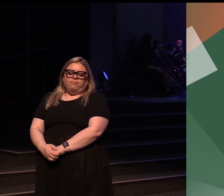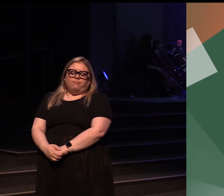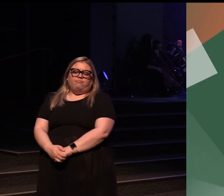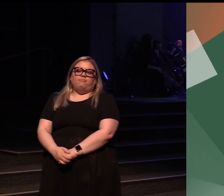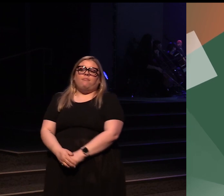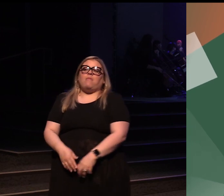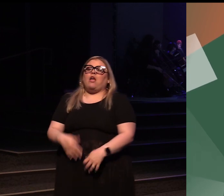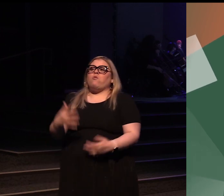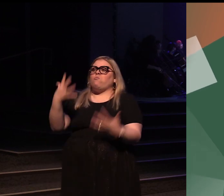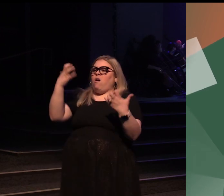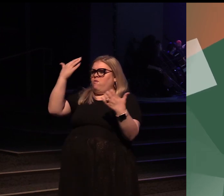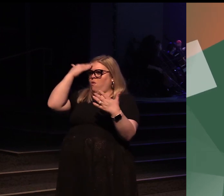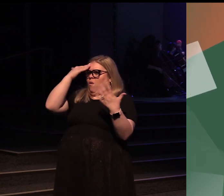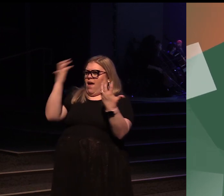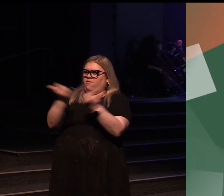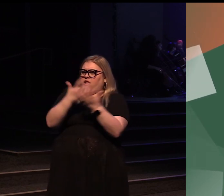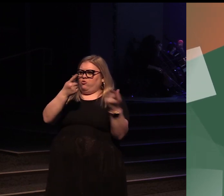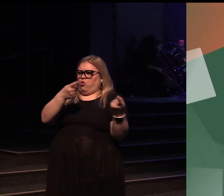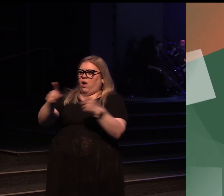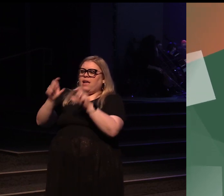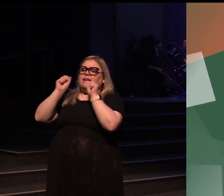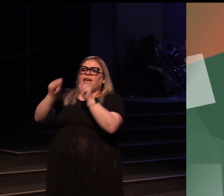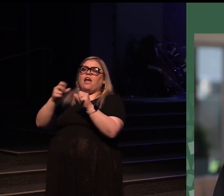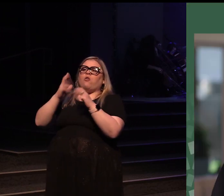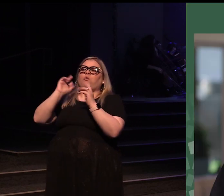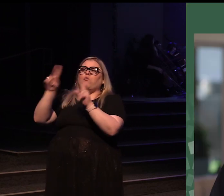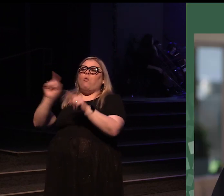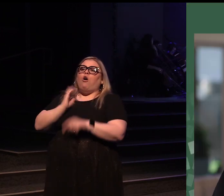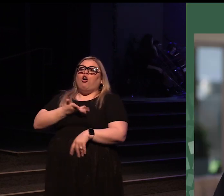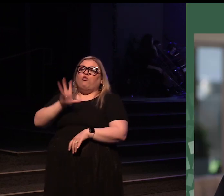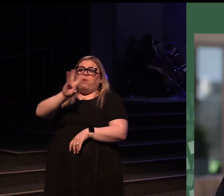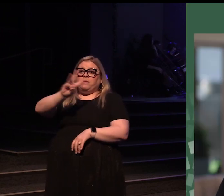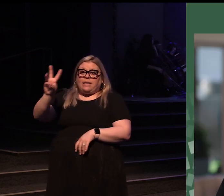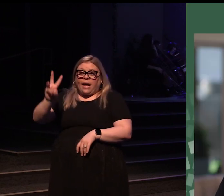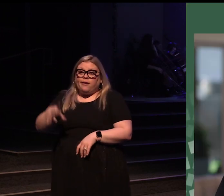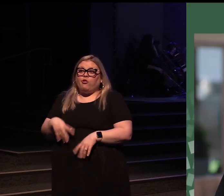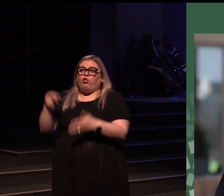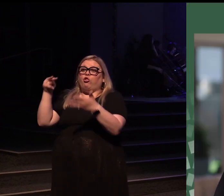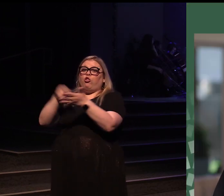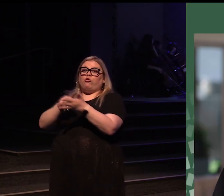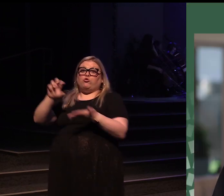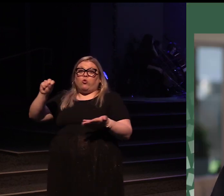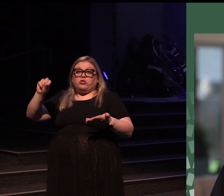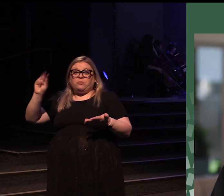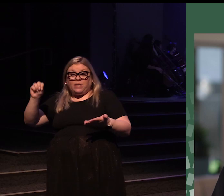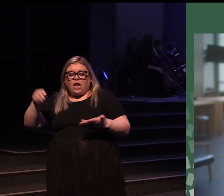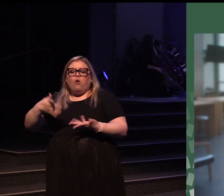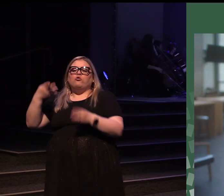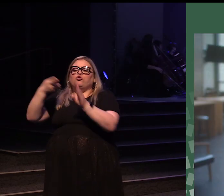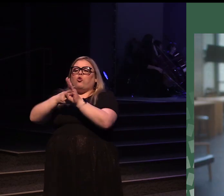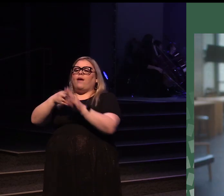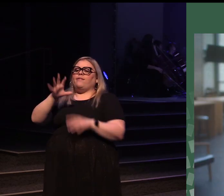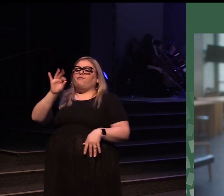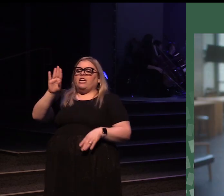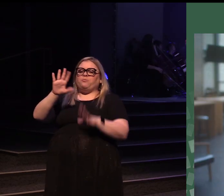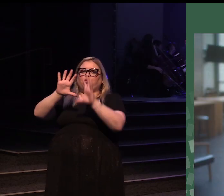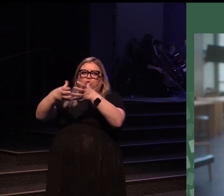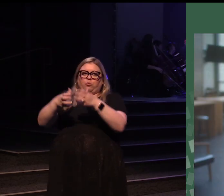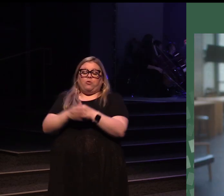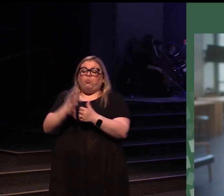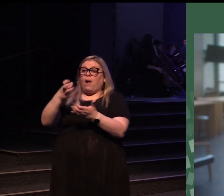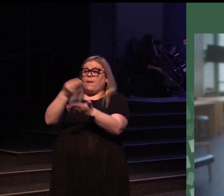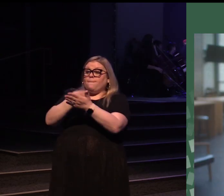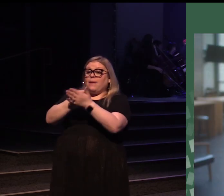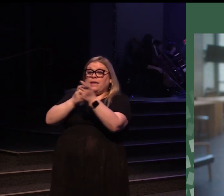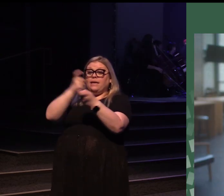To stay connected with all that's going on, visit gatewaypeople.com. Follow us on social media and join your campus Facebook group. If you'd like to give today,